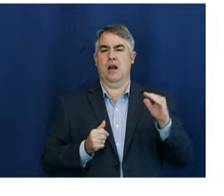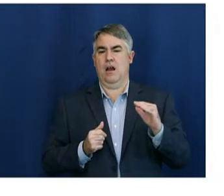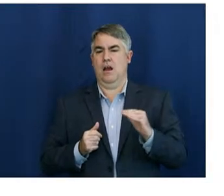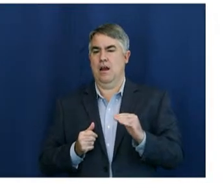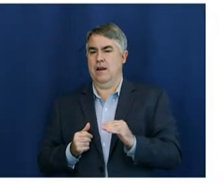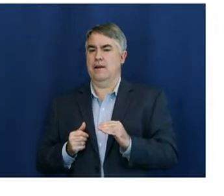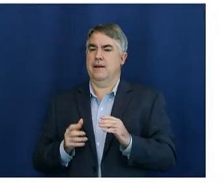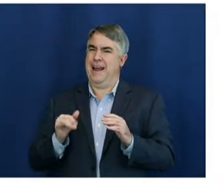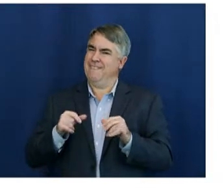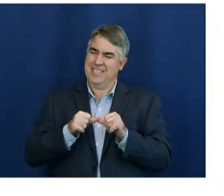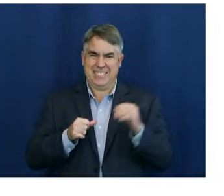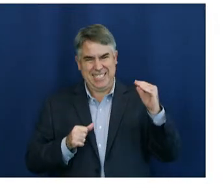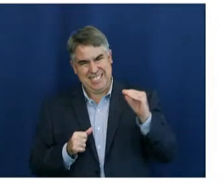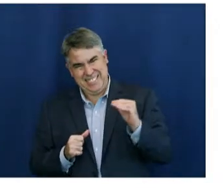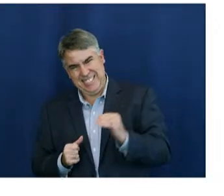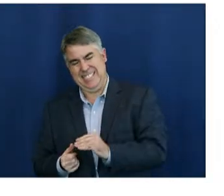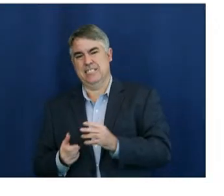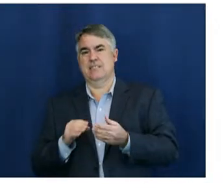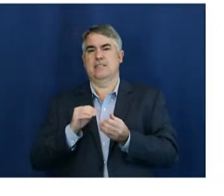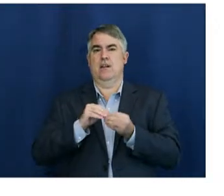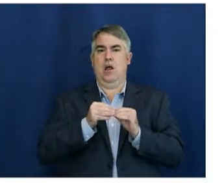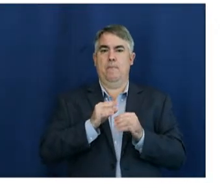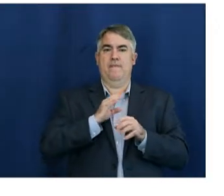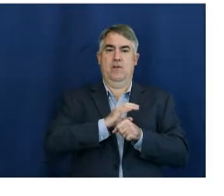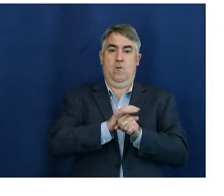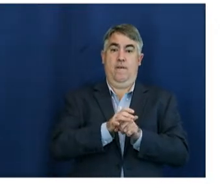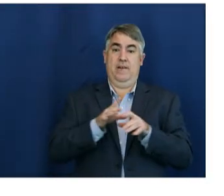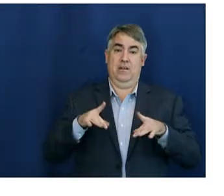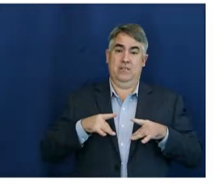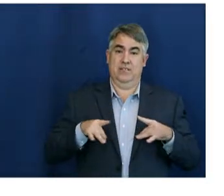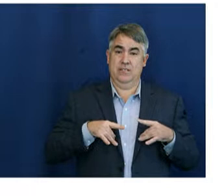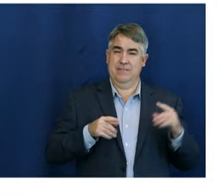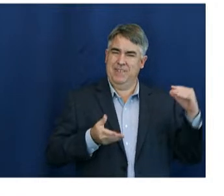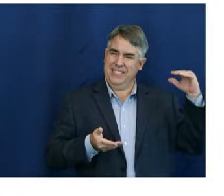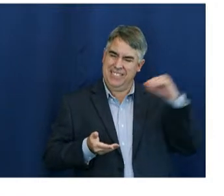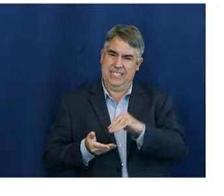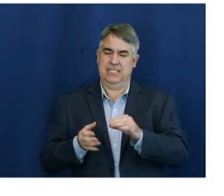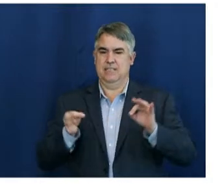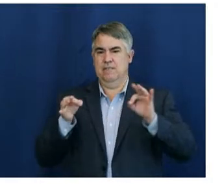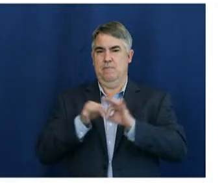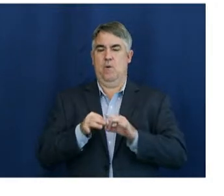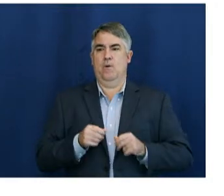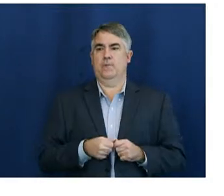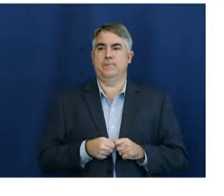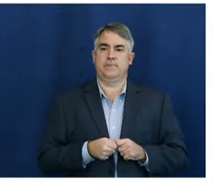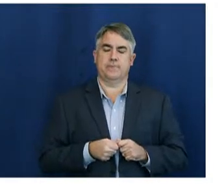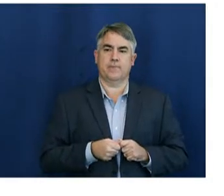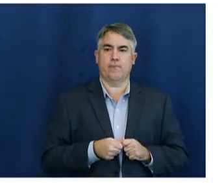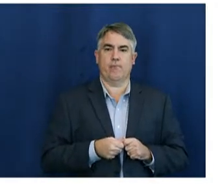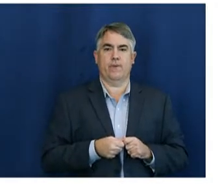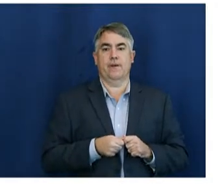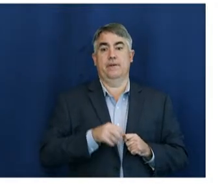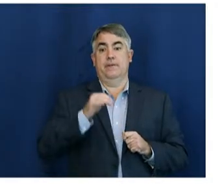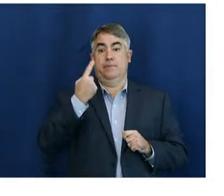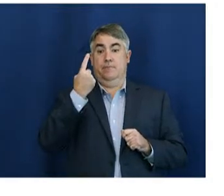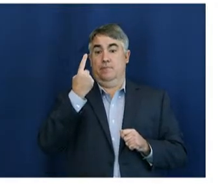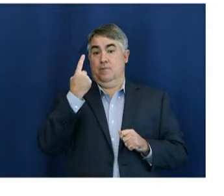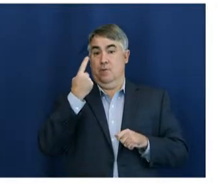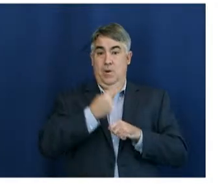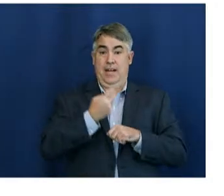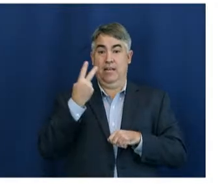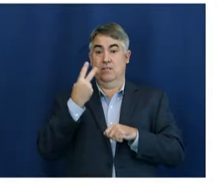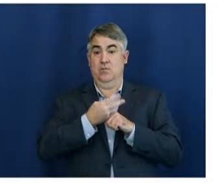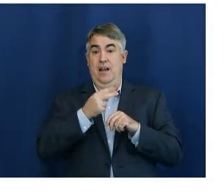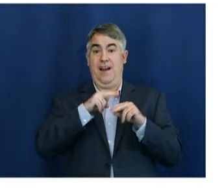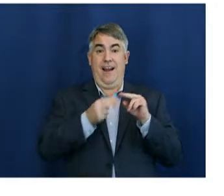to come down. We want to see continued downward trajectory in this number. Again, 1 or 2 days does not make a trend, but